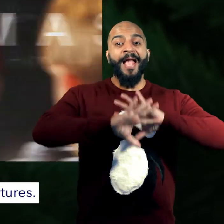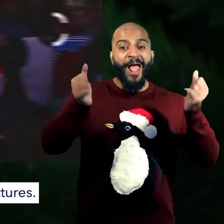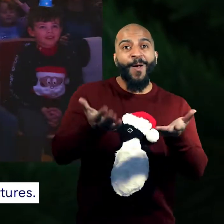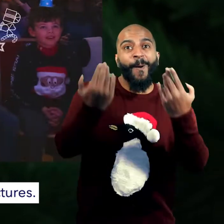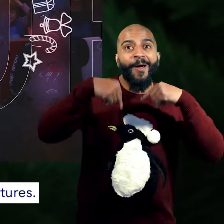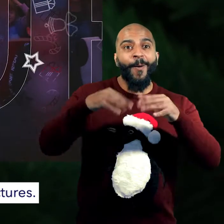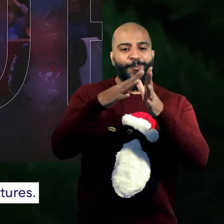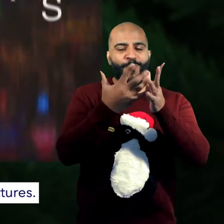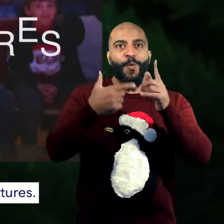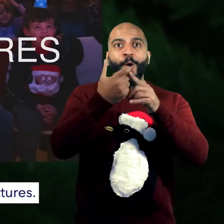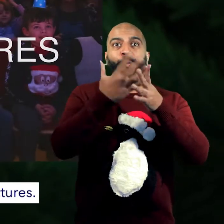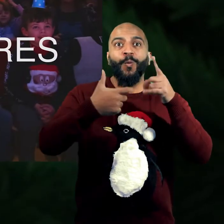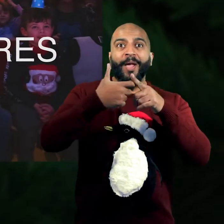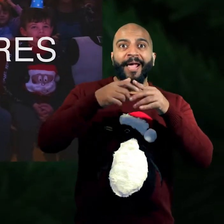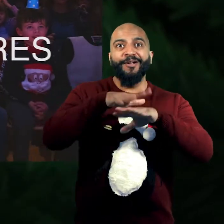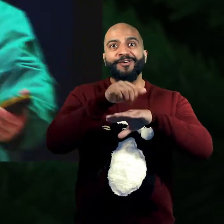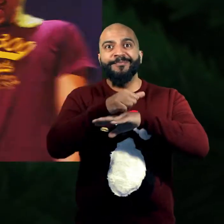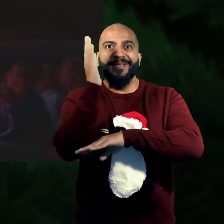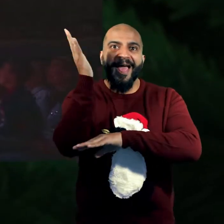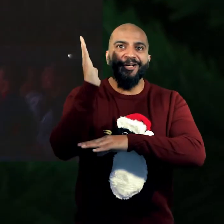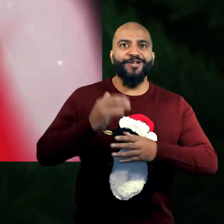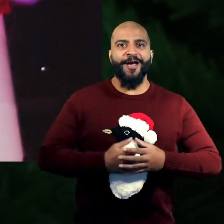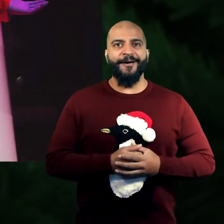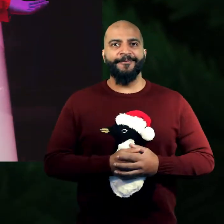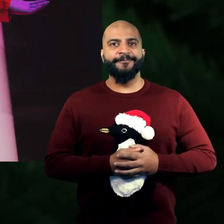and welcome to the Warwick Christmas Lectures.